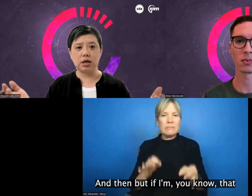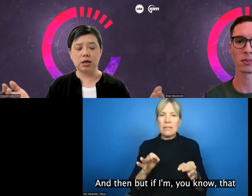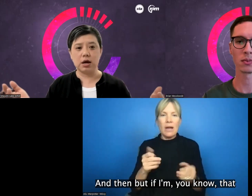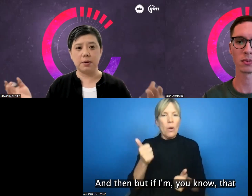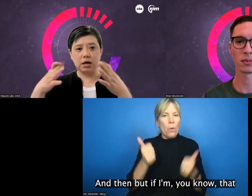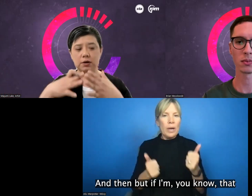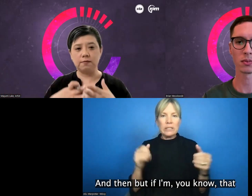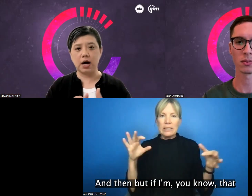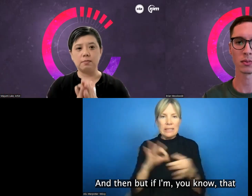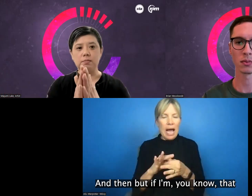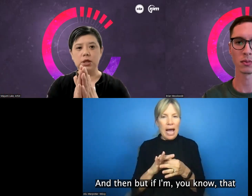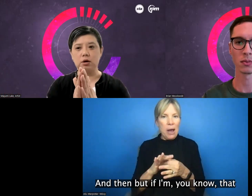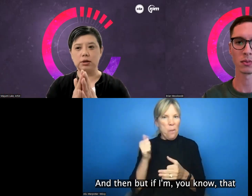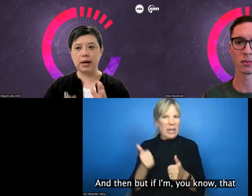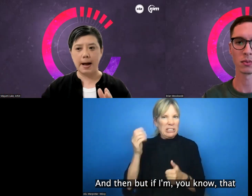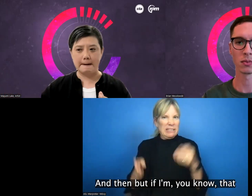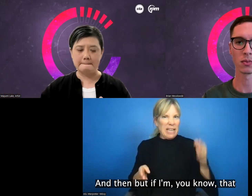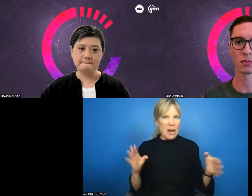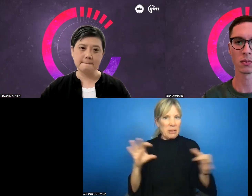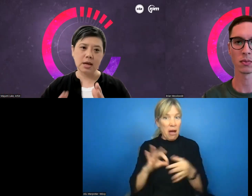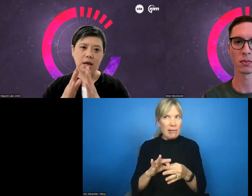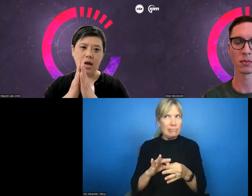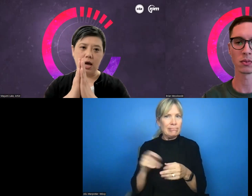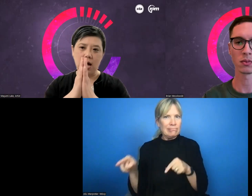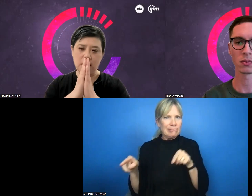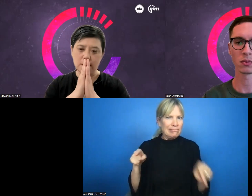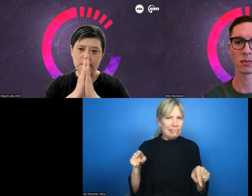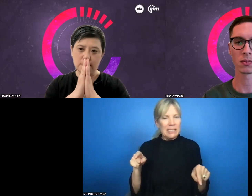And then, but if I'm, that